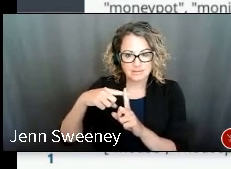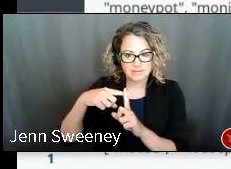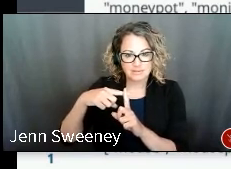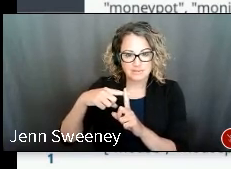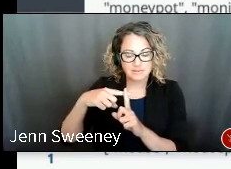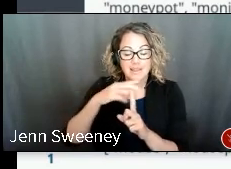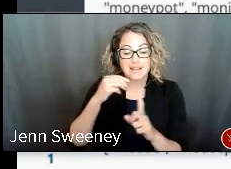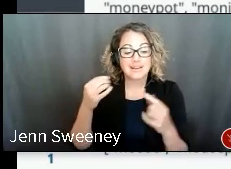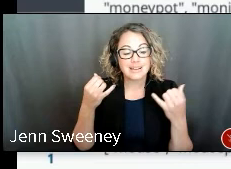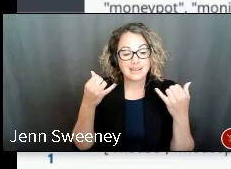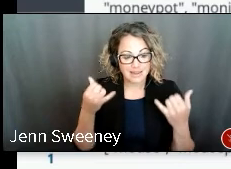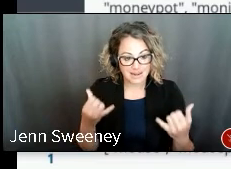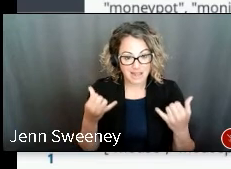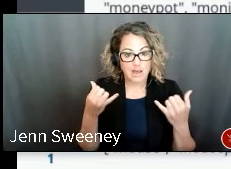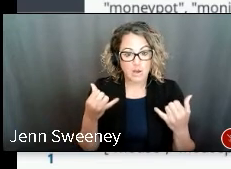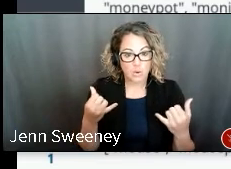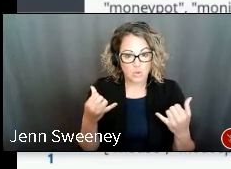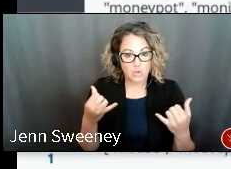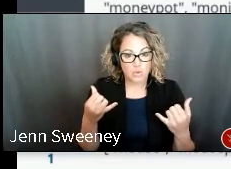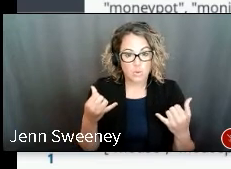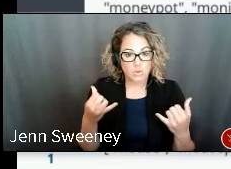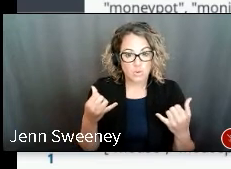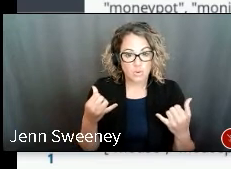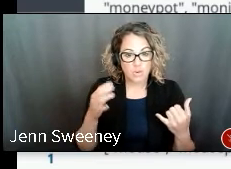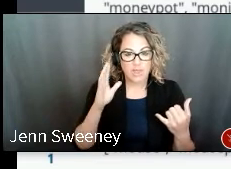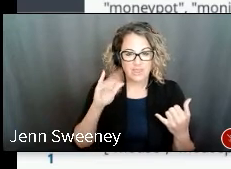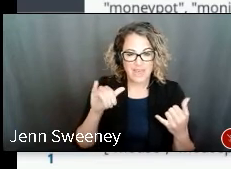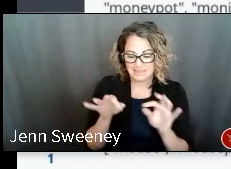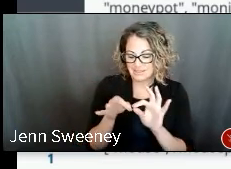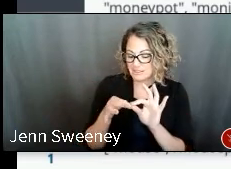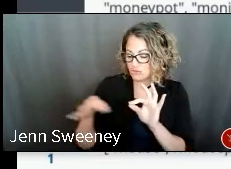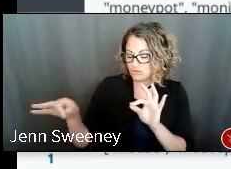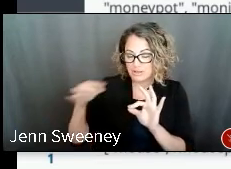And now what will be the query string for each